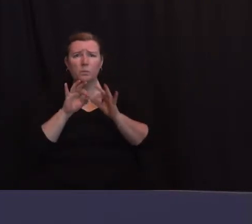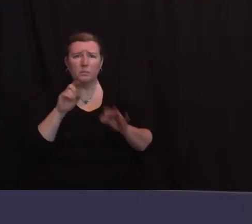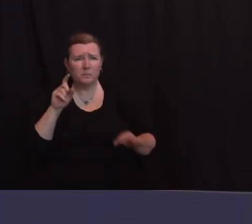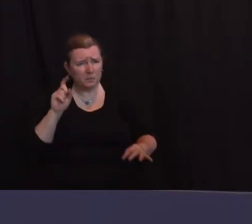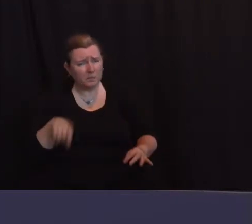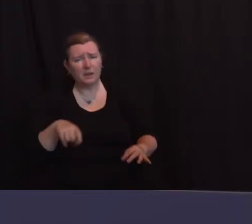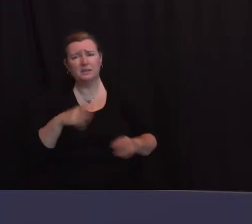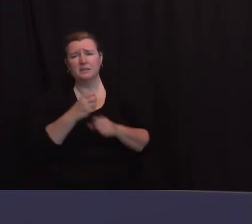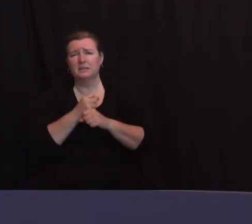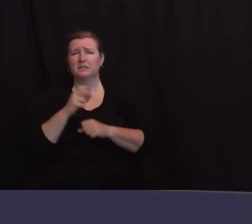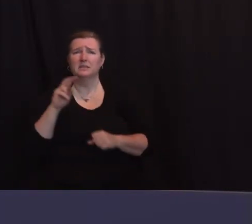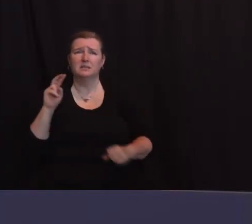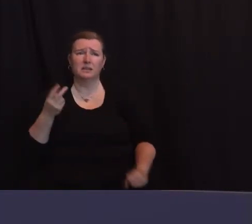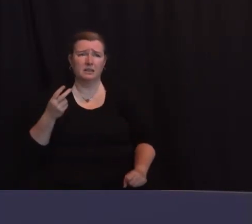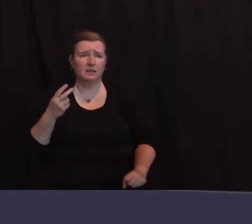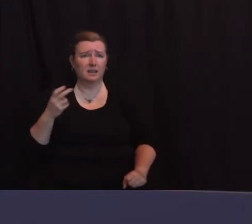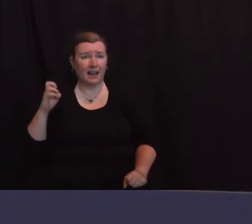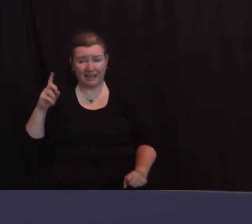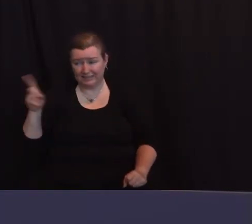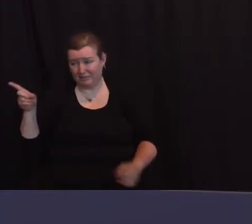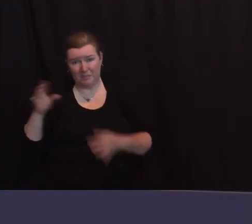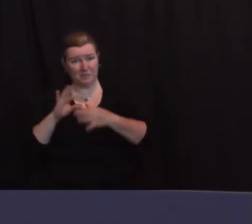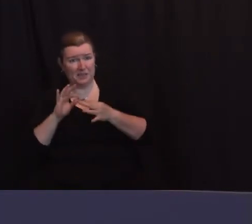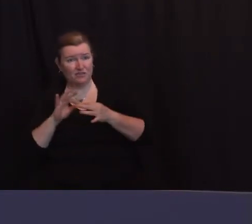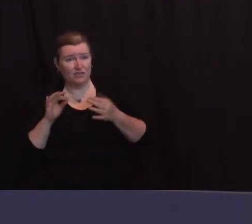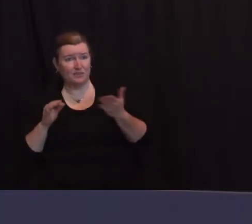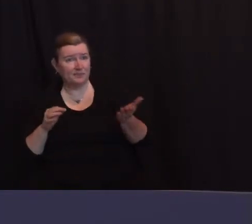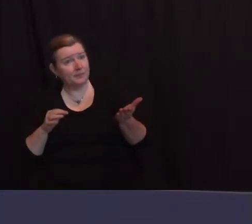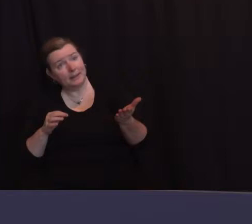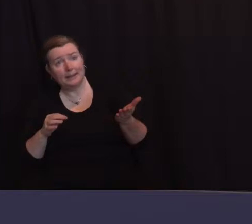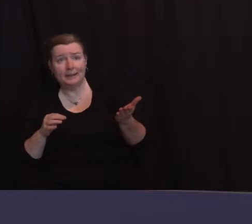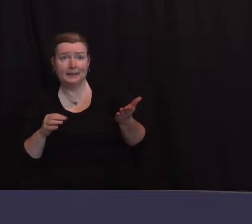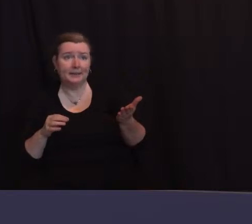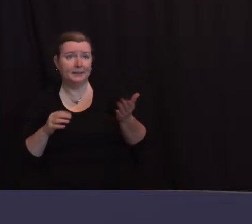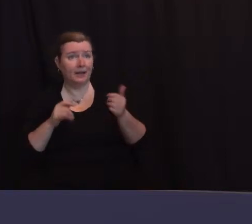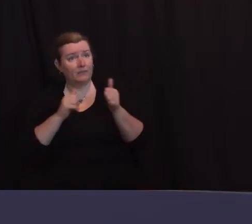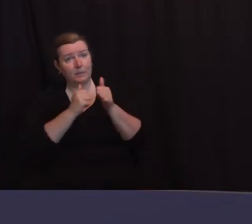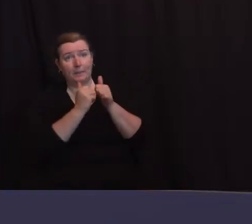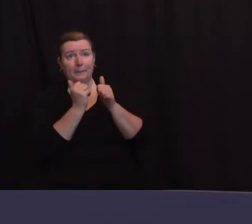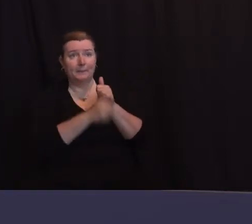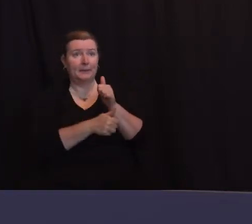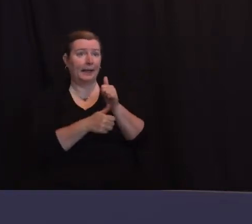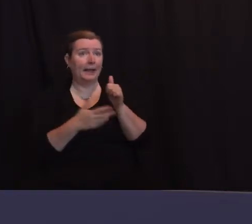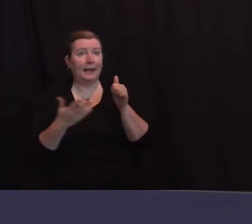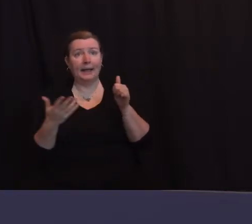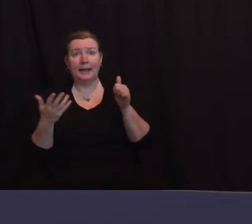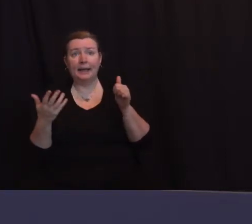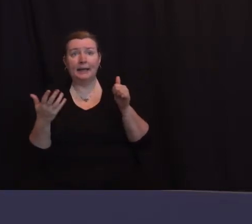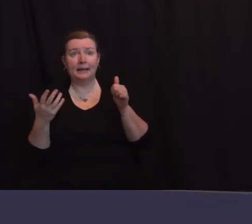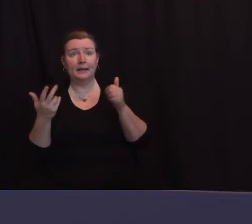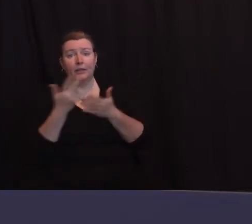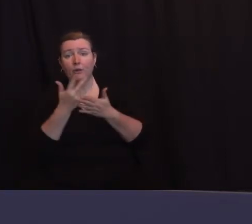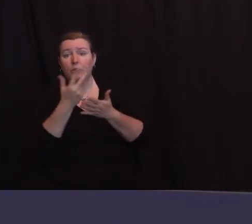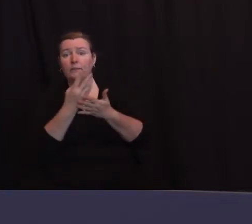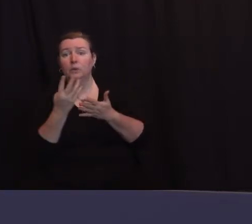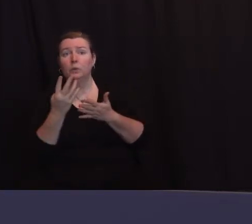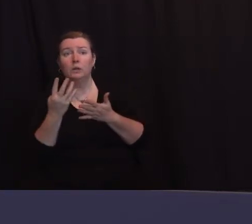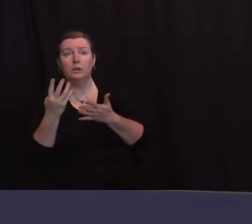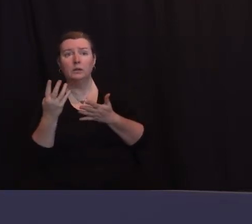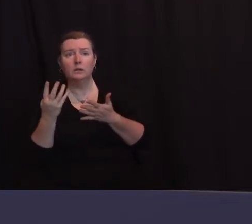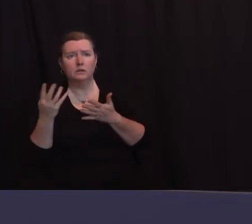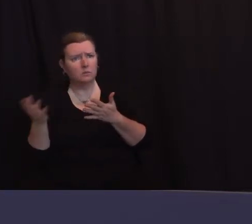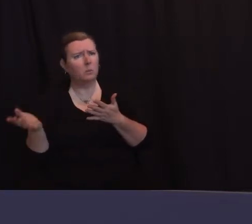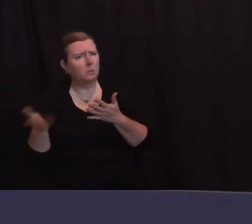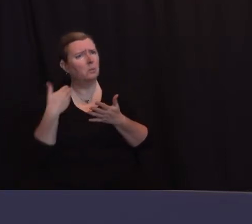Ed said, if you're outside the 21 or 28 day window, we still encourage you You can get a second dose